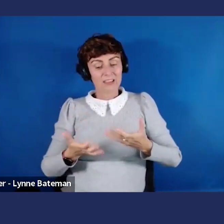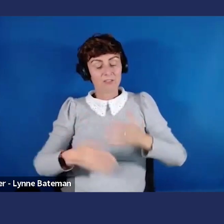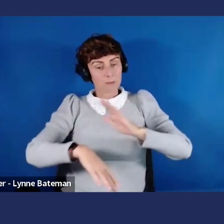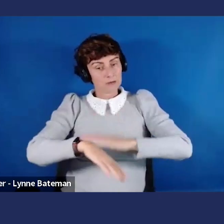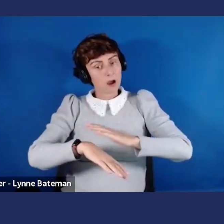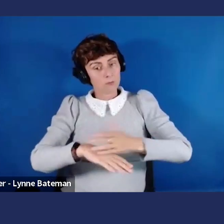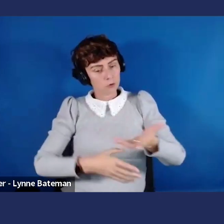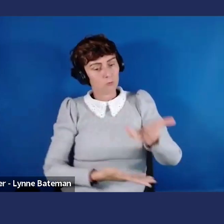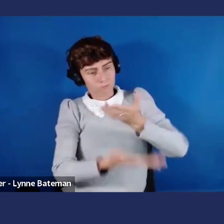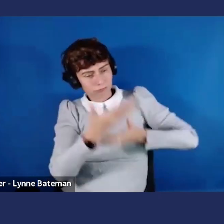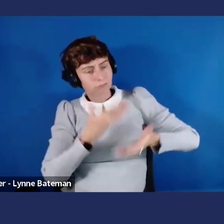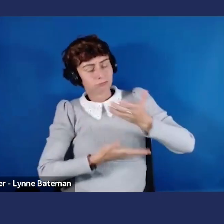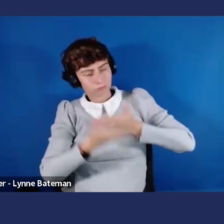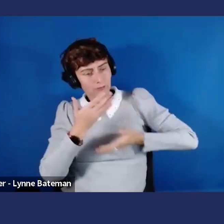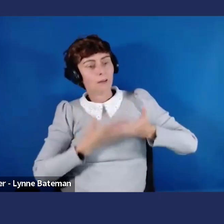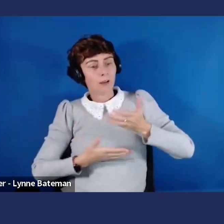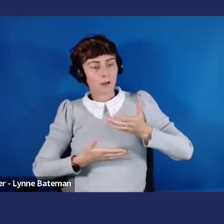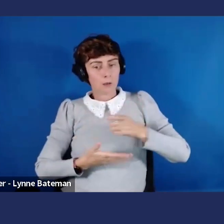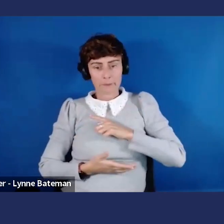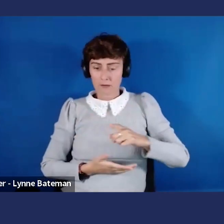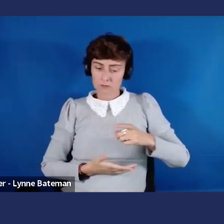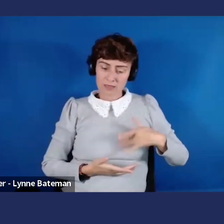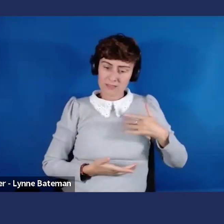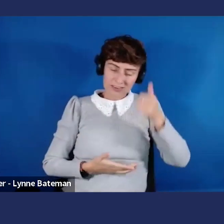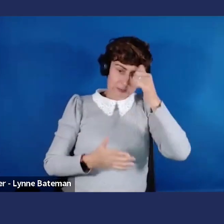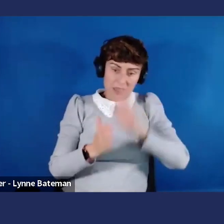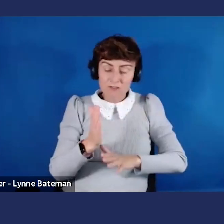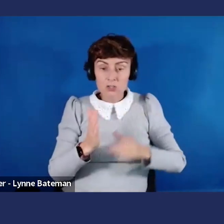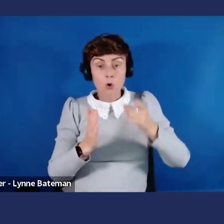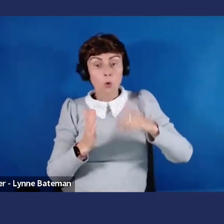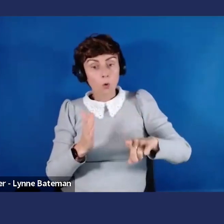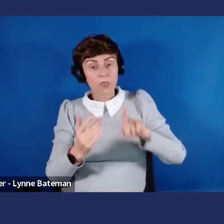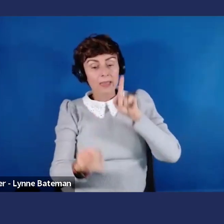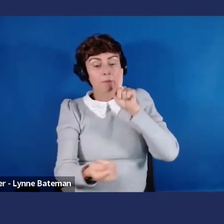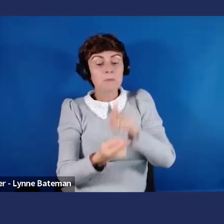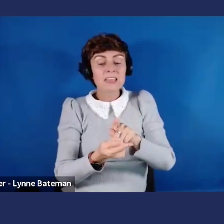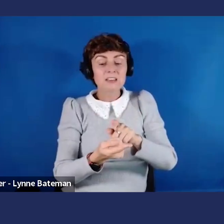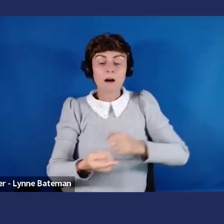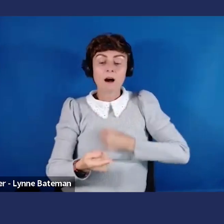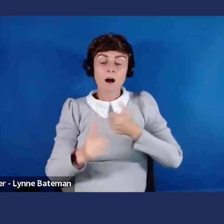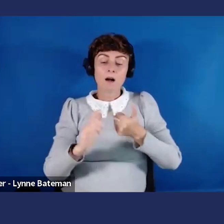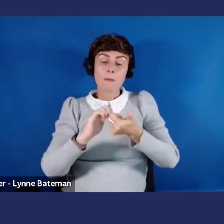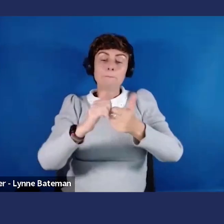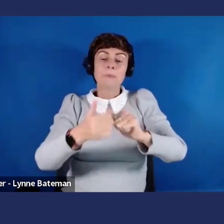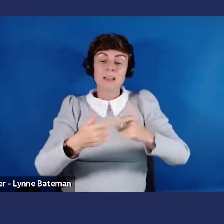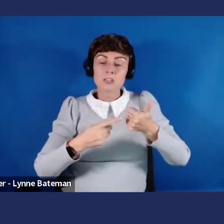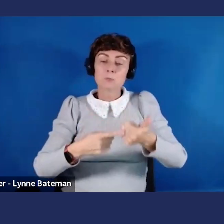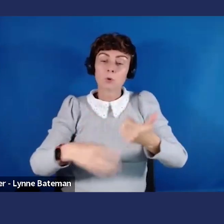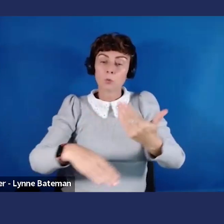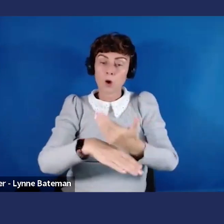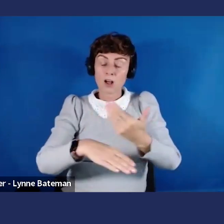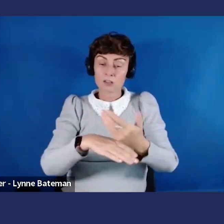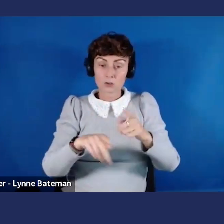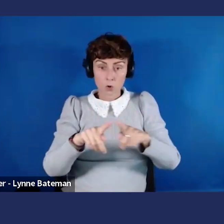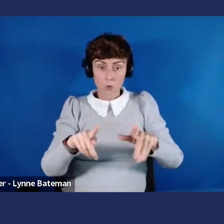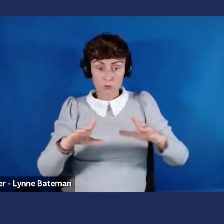lived experience, sometimes with our trained peer support workers, and also supporting them to advocate for themselves